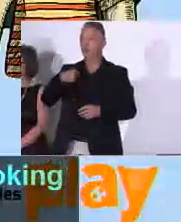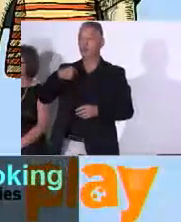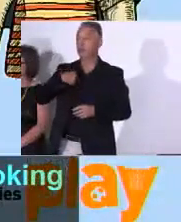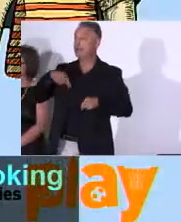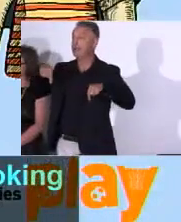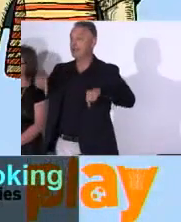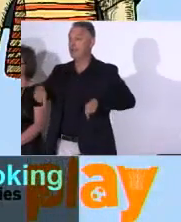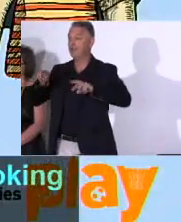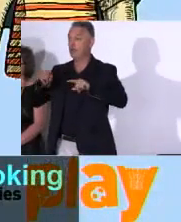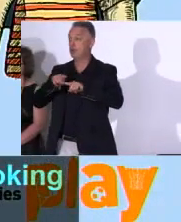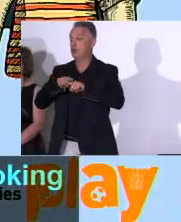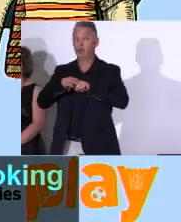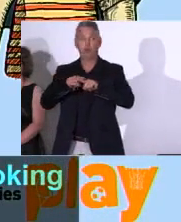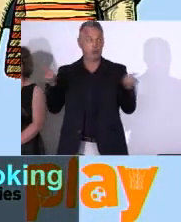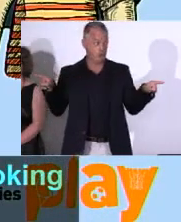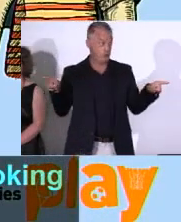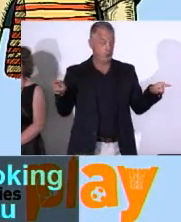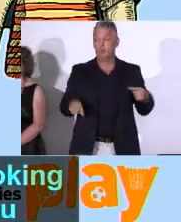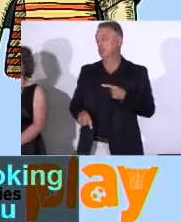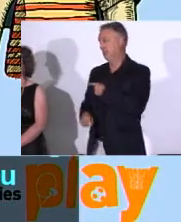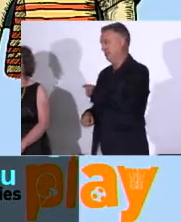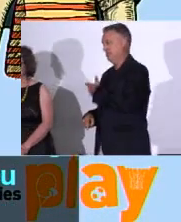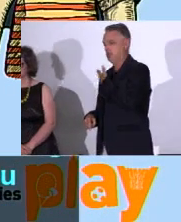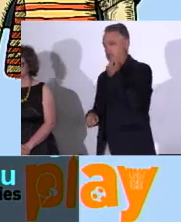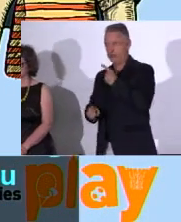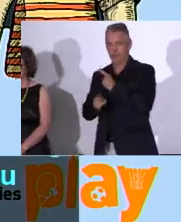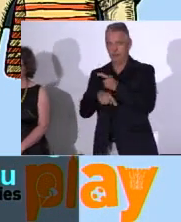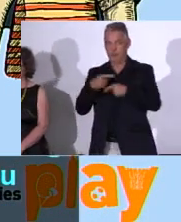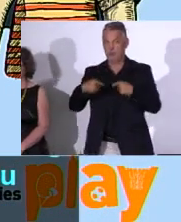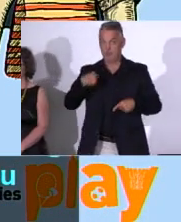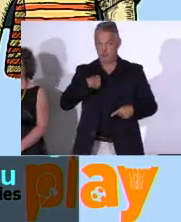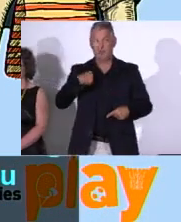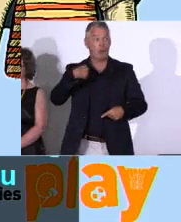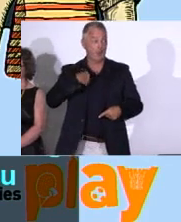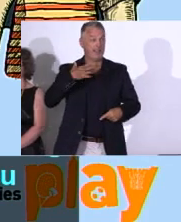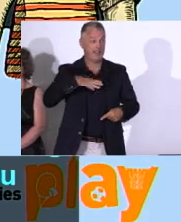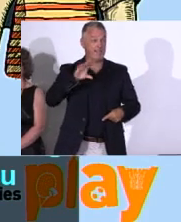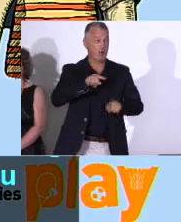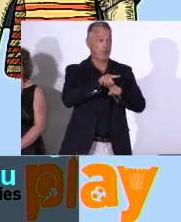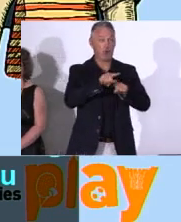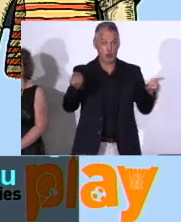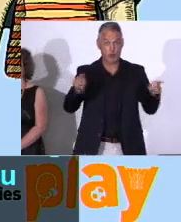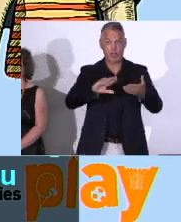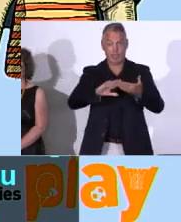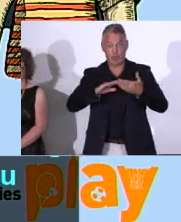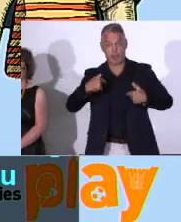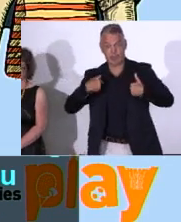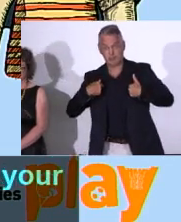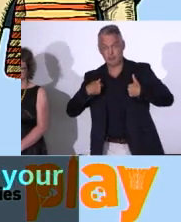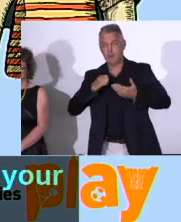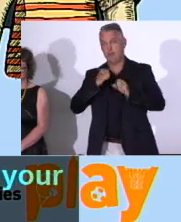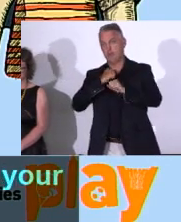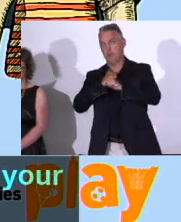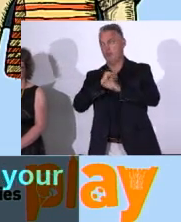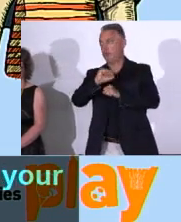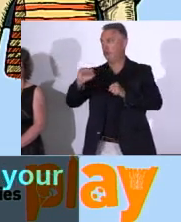for you guys. She's very kindly said what we need from you to be able to promote your programs, but also really we're